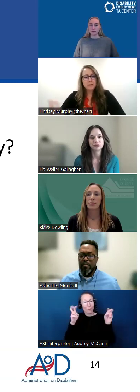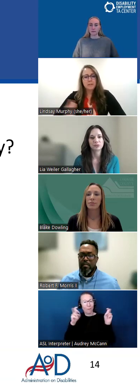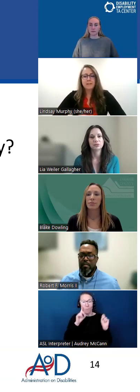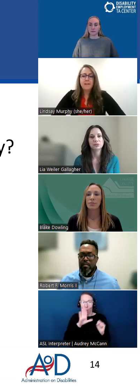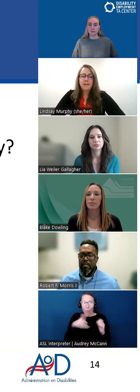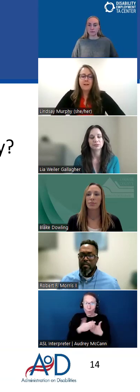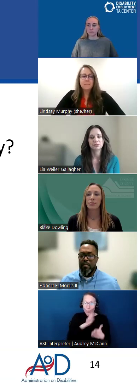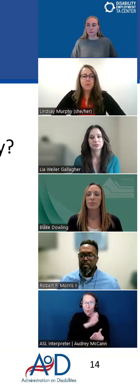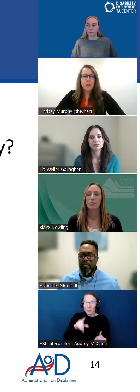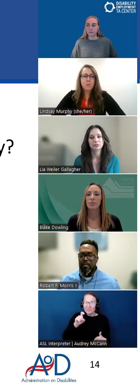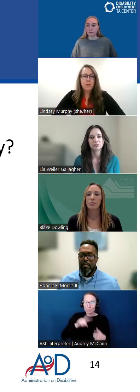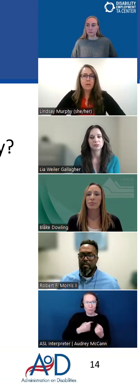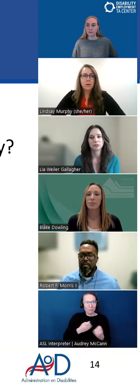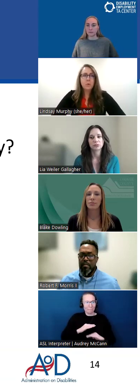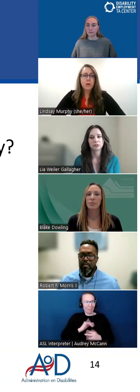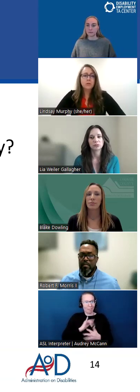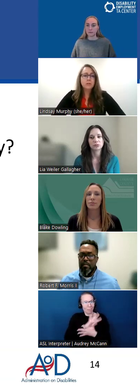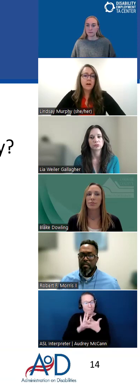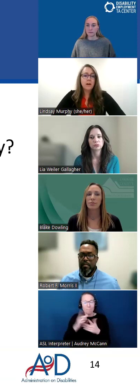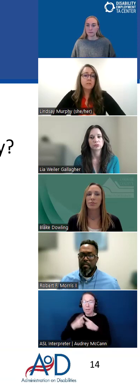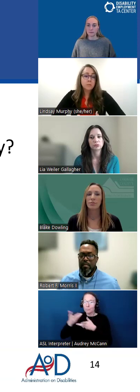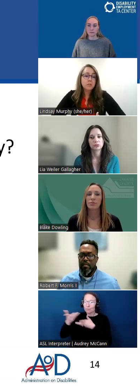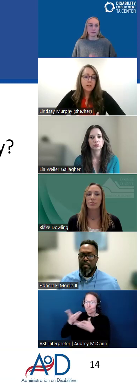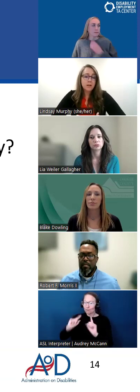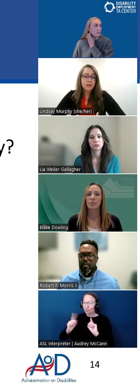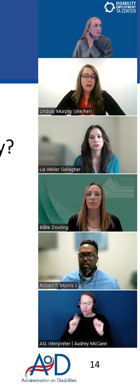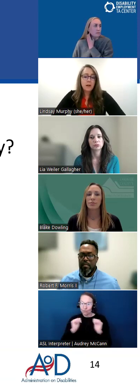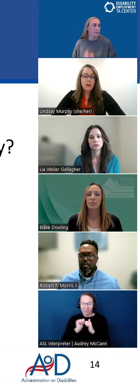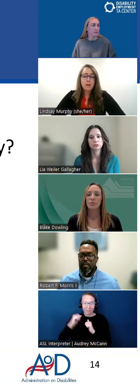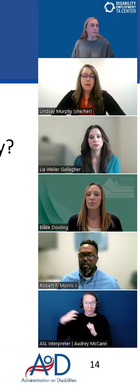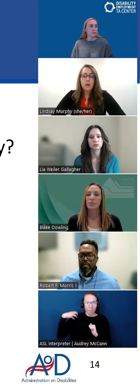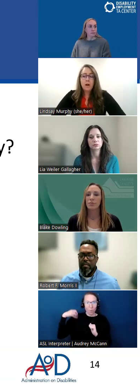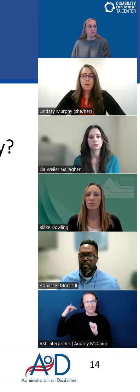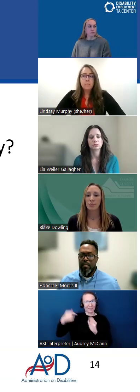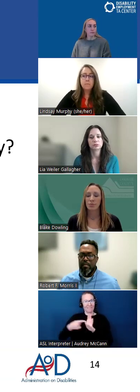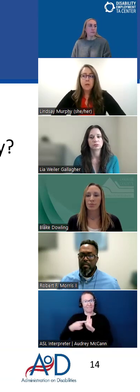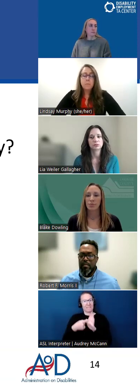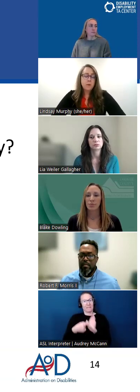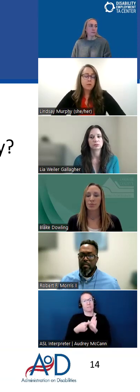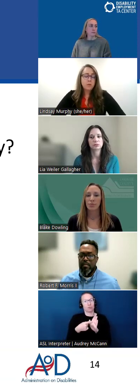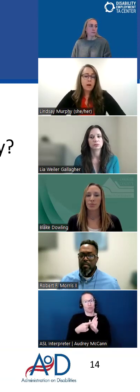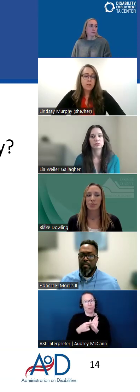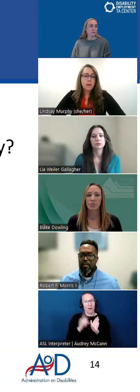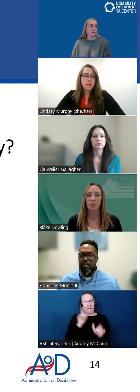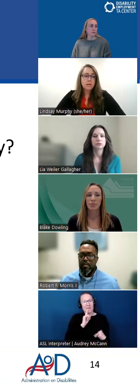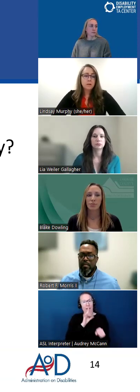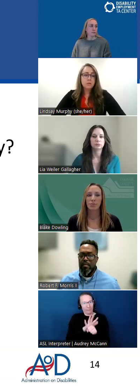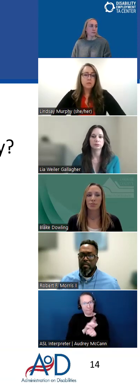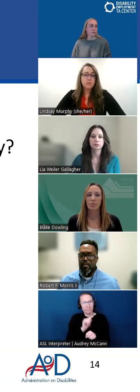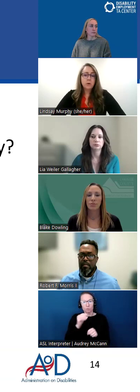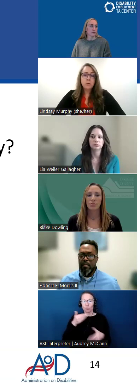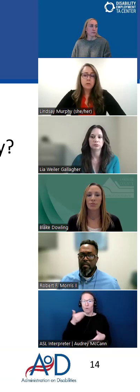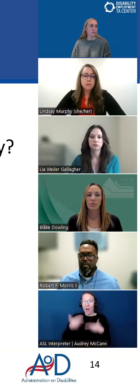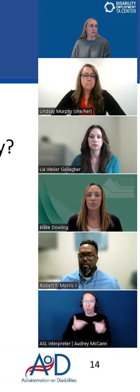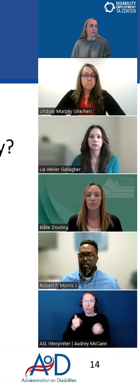met, plus talking with employers that have demonstrated a commitment to hiring an